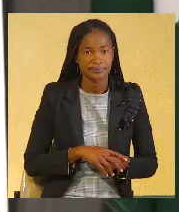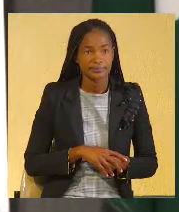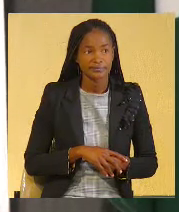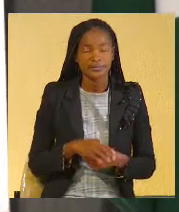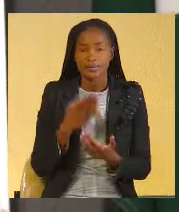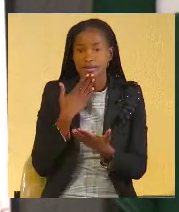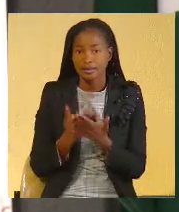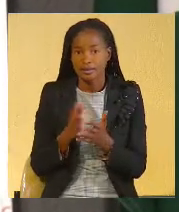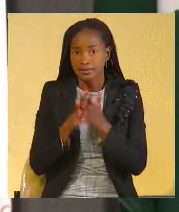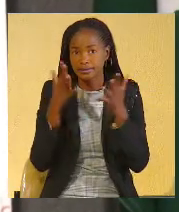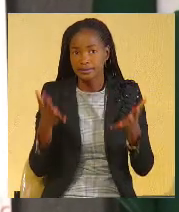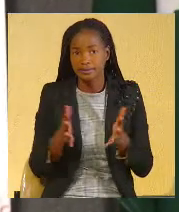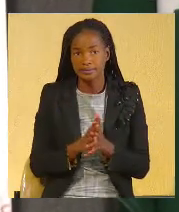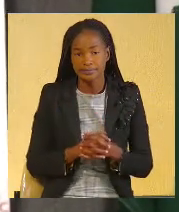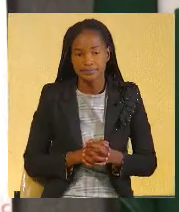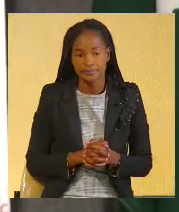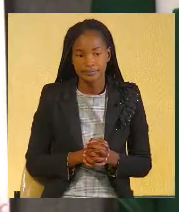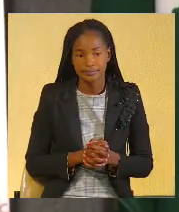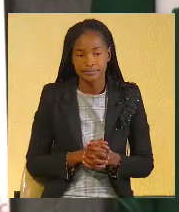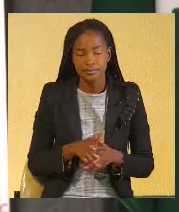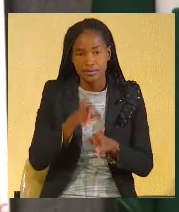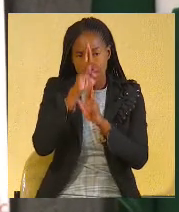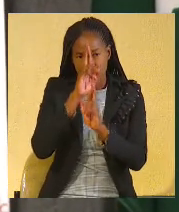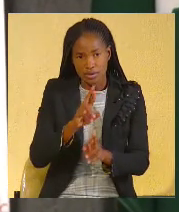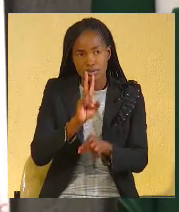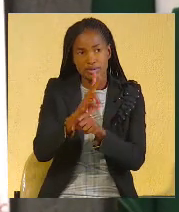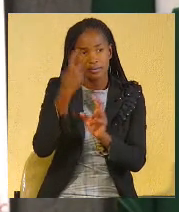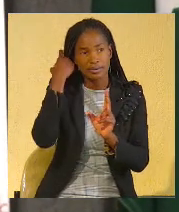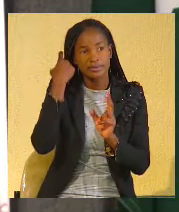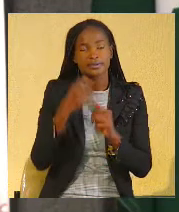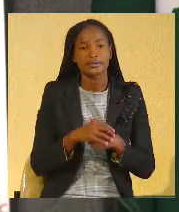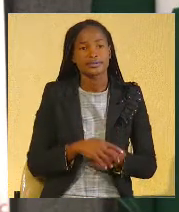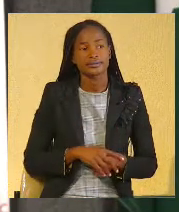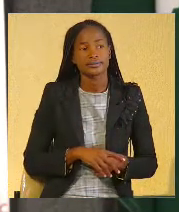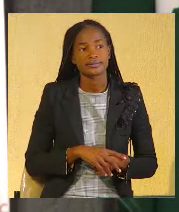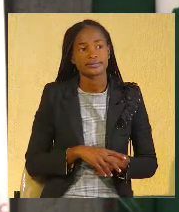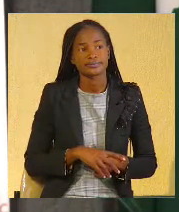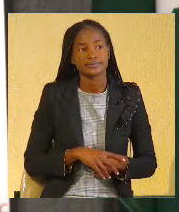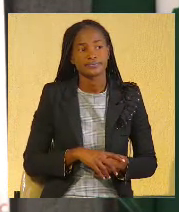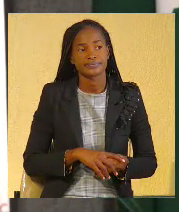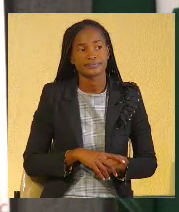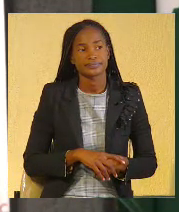Thank you very much, Honorable Minister of